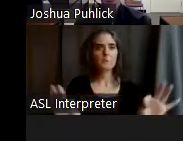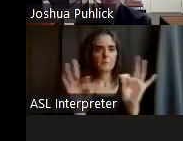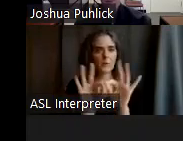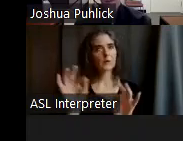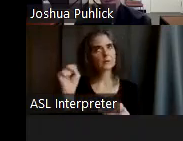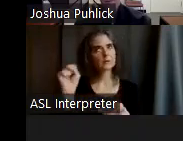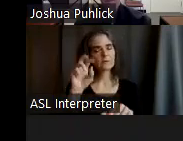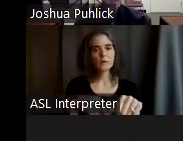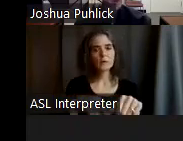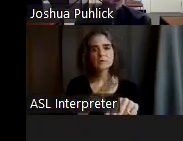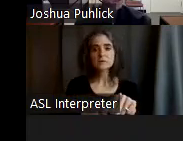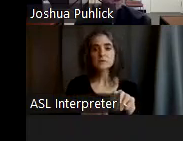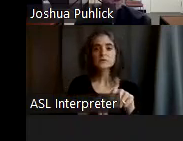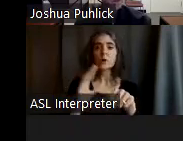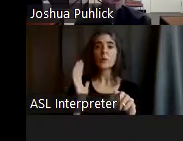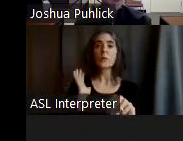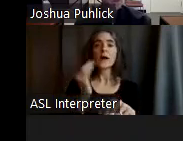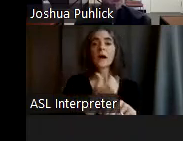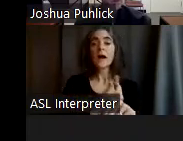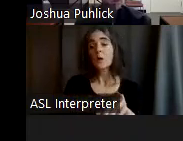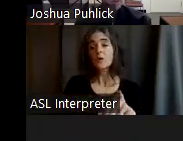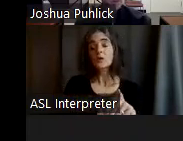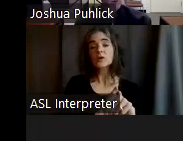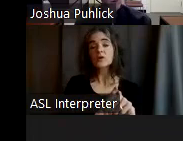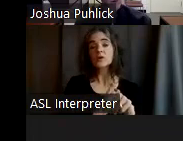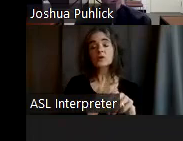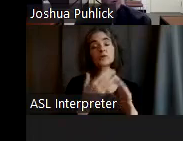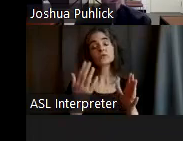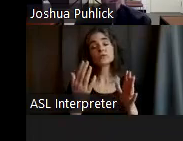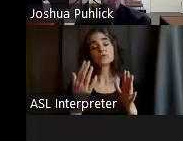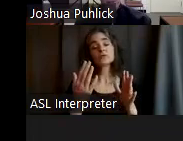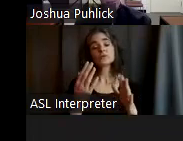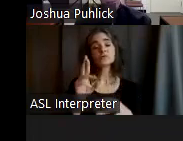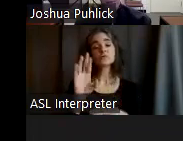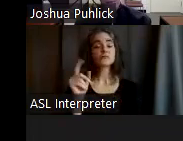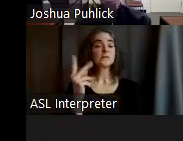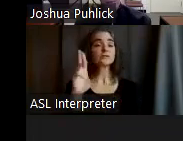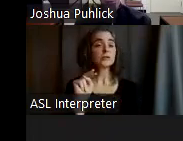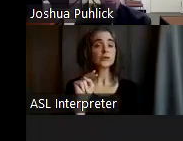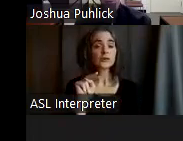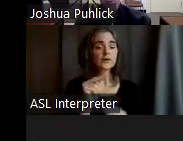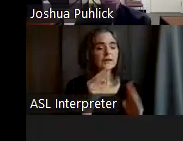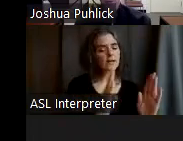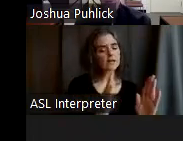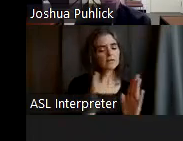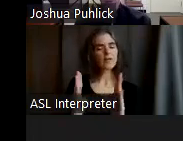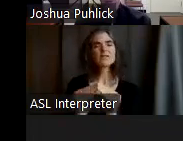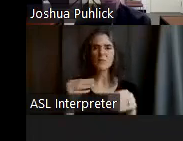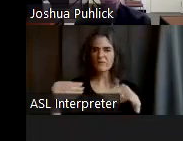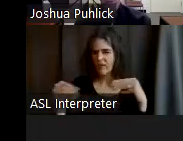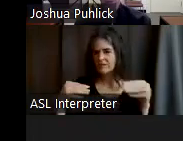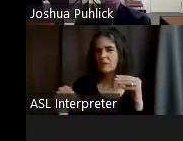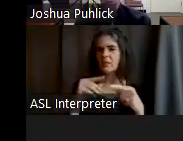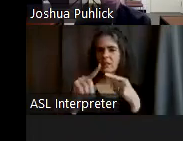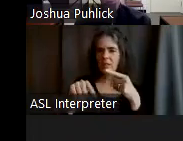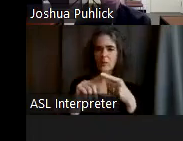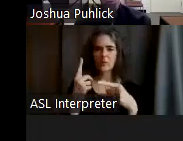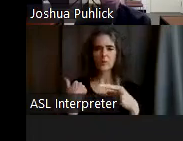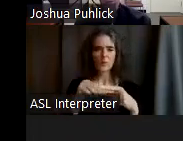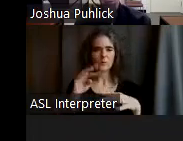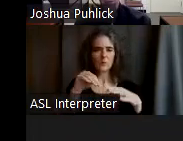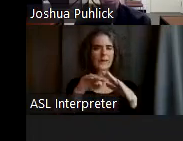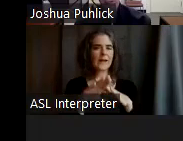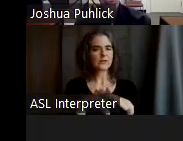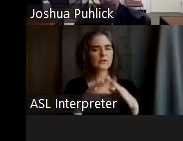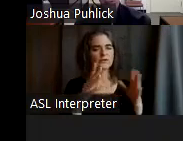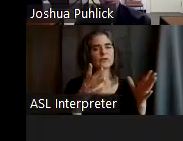you know, our return interval is more flexible of when we enter the stands. We have